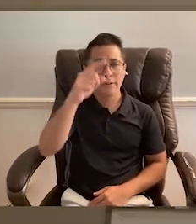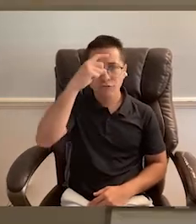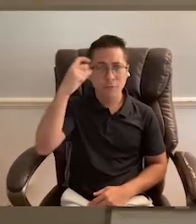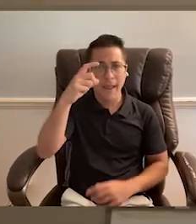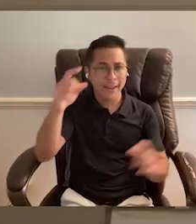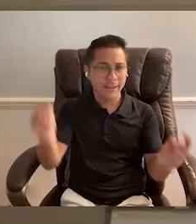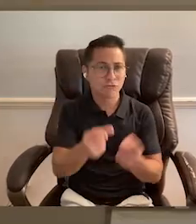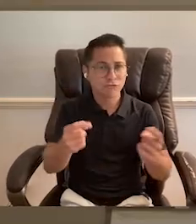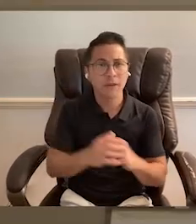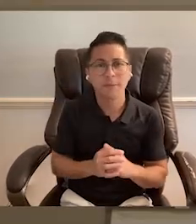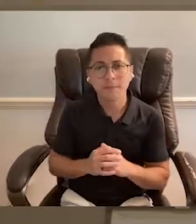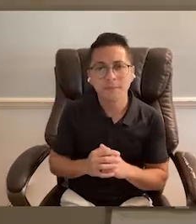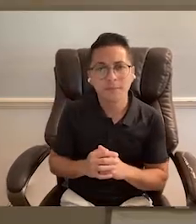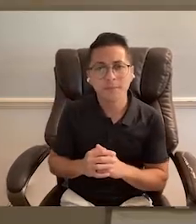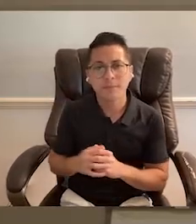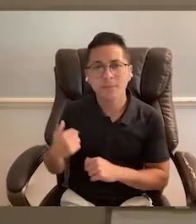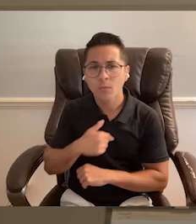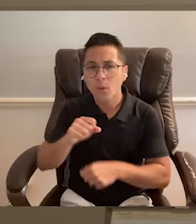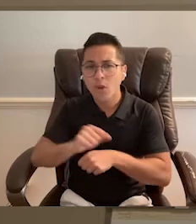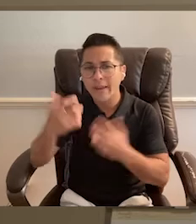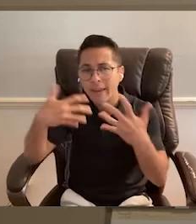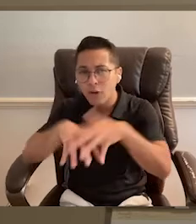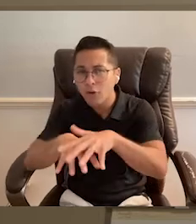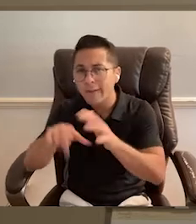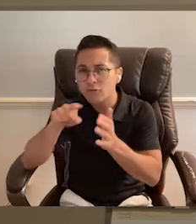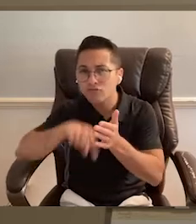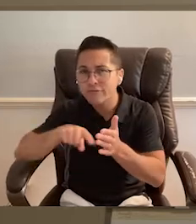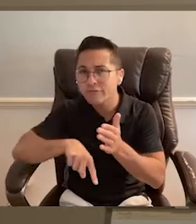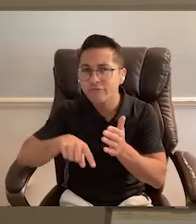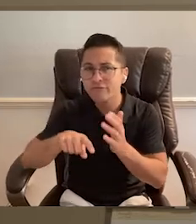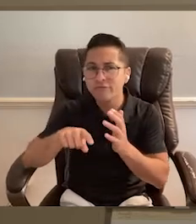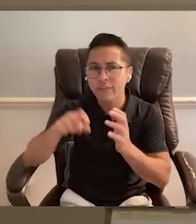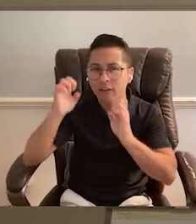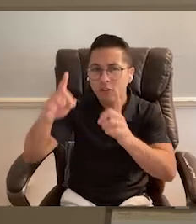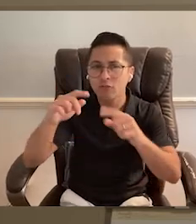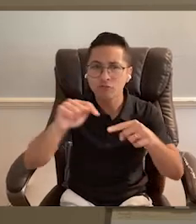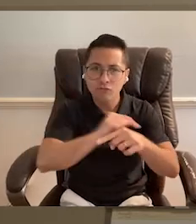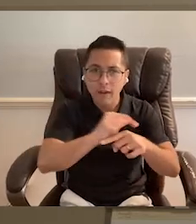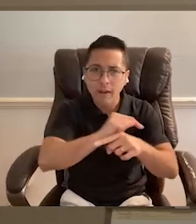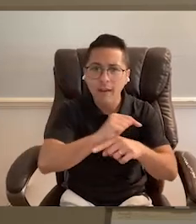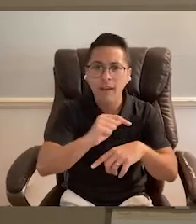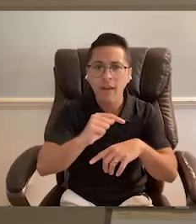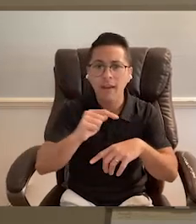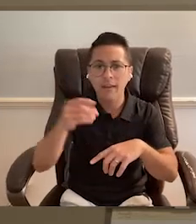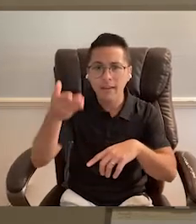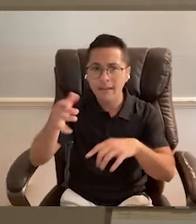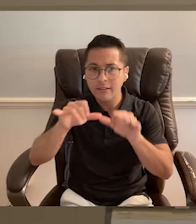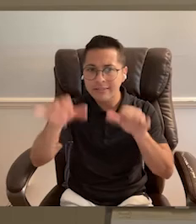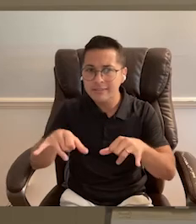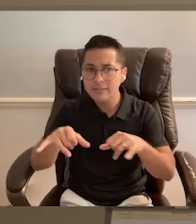each containing specific equipment, and faculty and students with specialized research capabilities to develop the